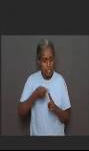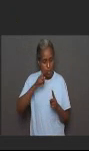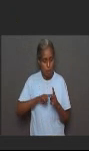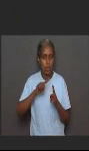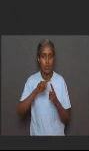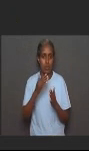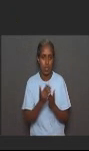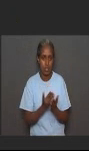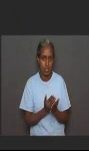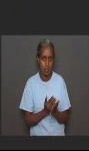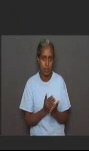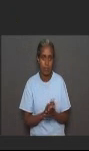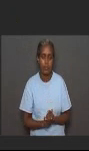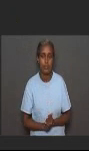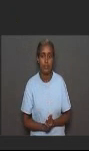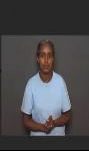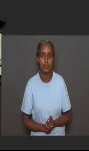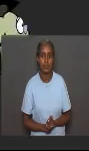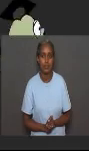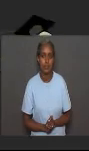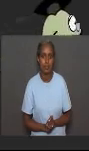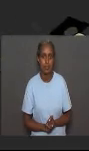Let's get back to our lesson.